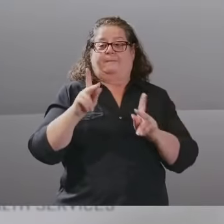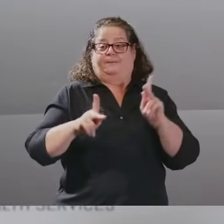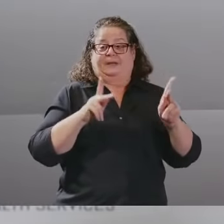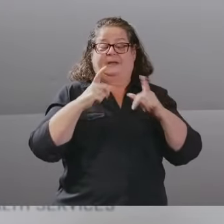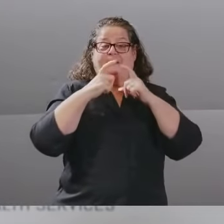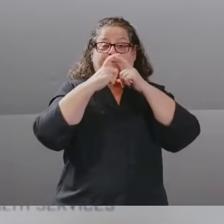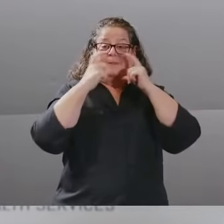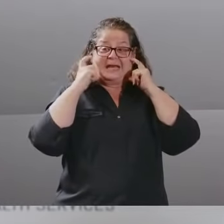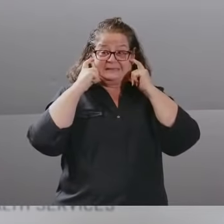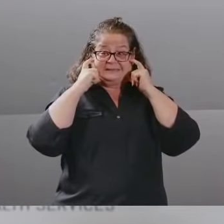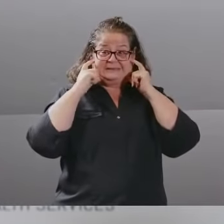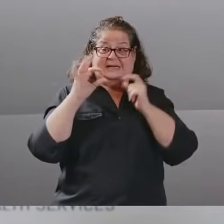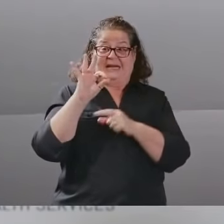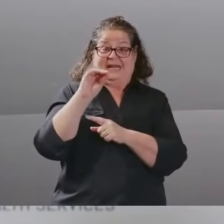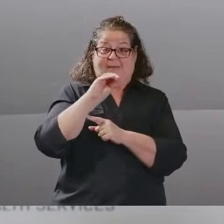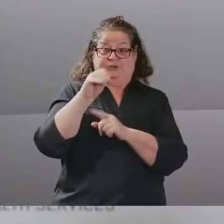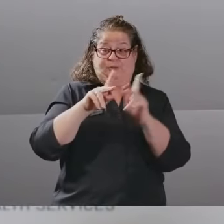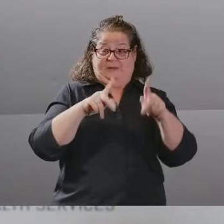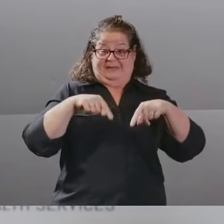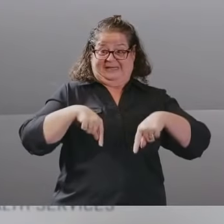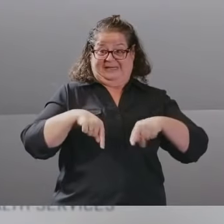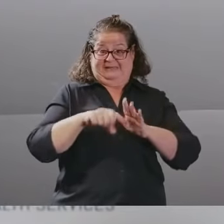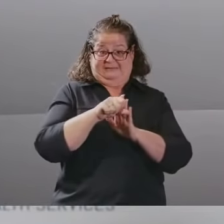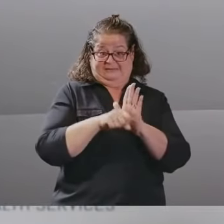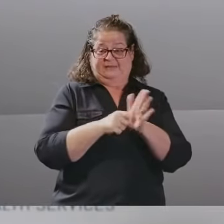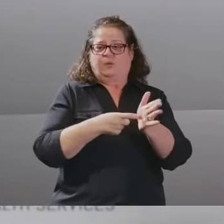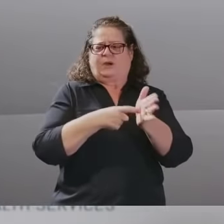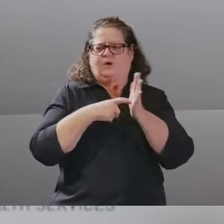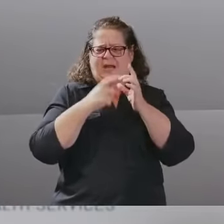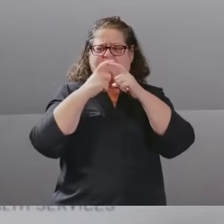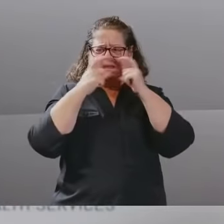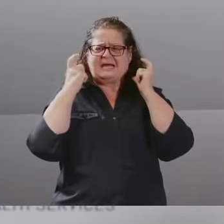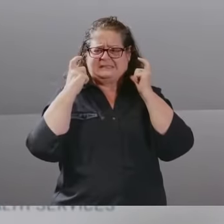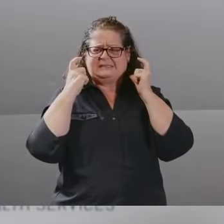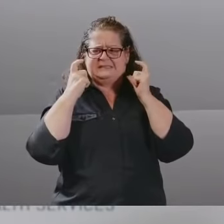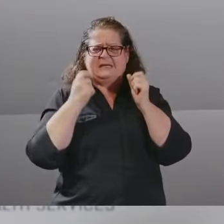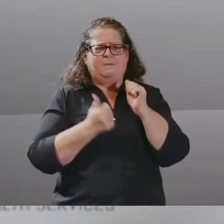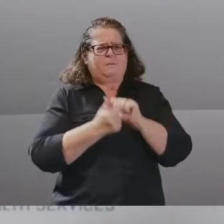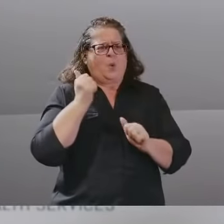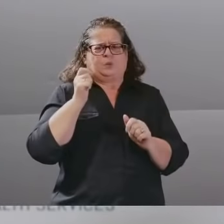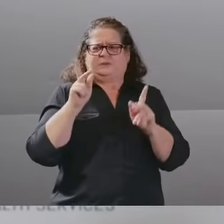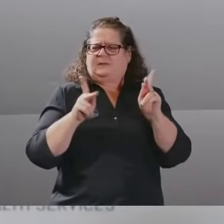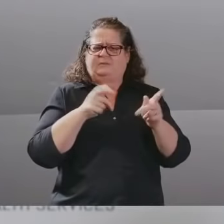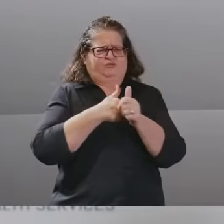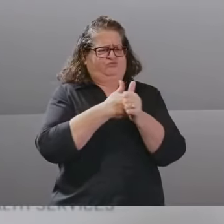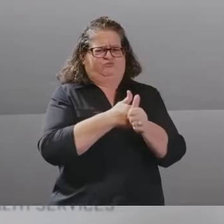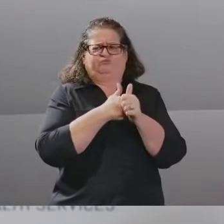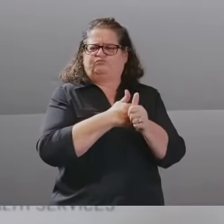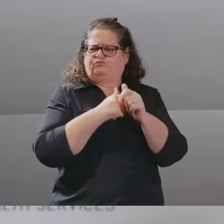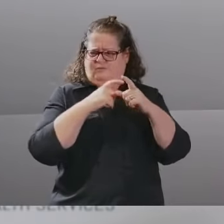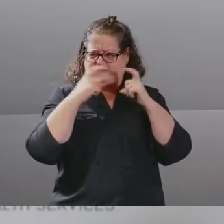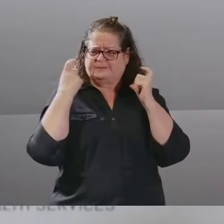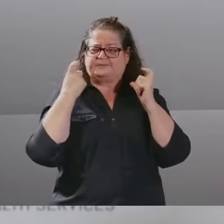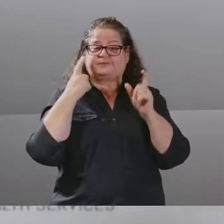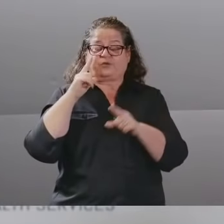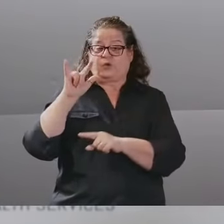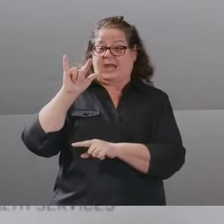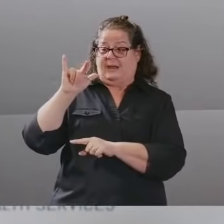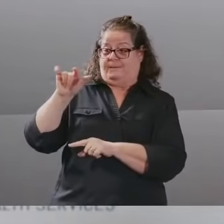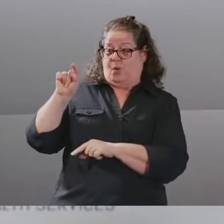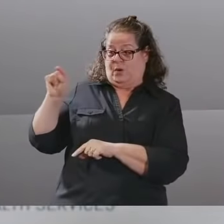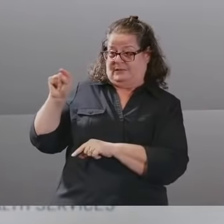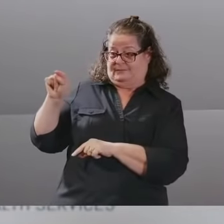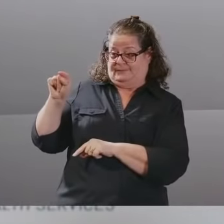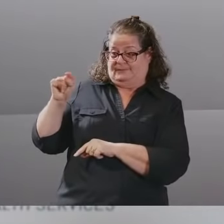local mask mandates. And by and large, we've had a lot of compliance with it. In terms of the airport, we want to provide just more